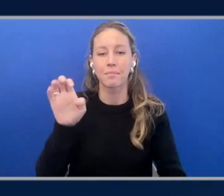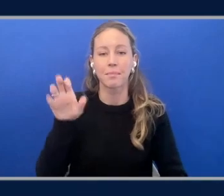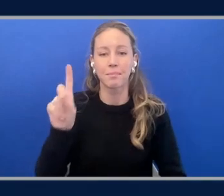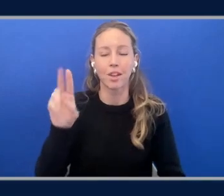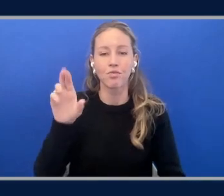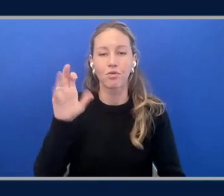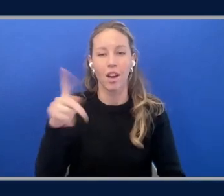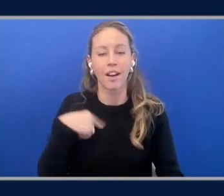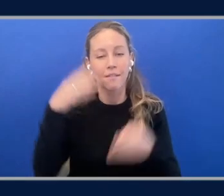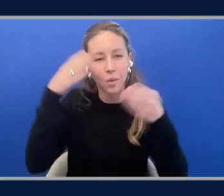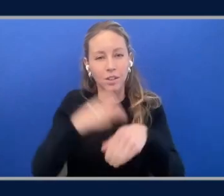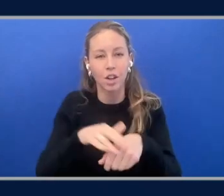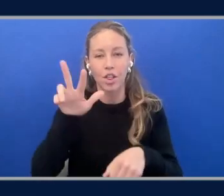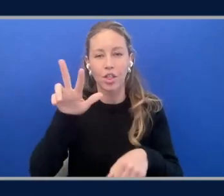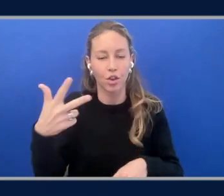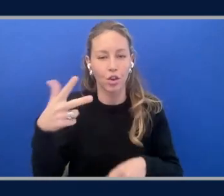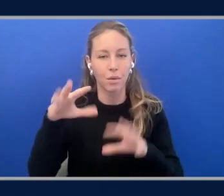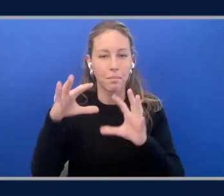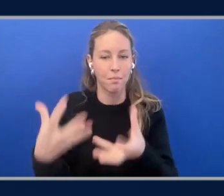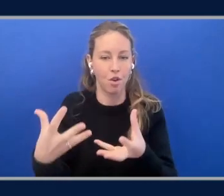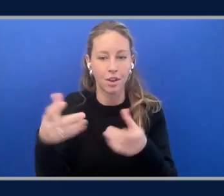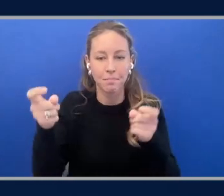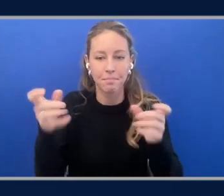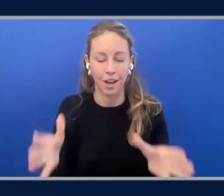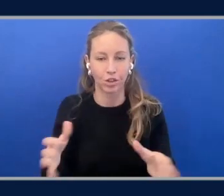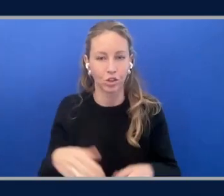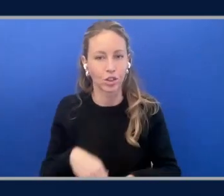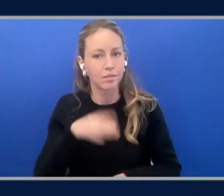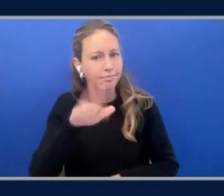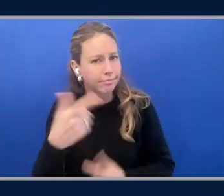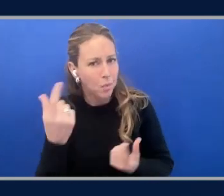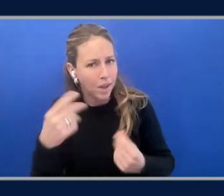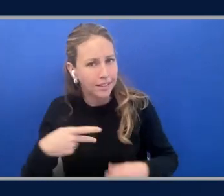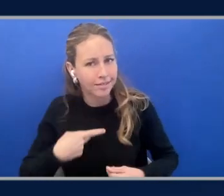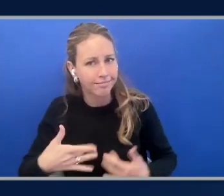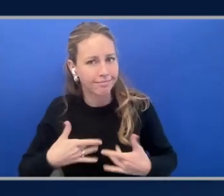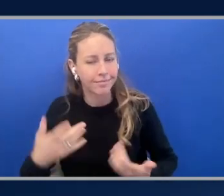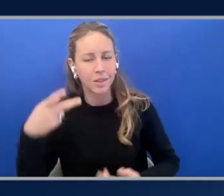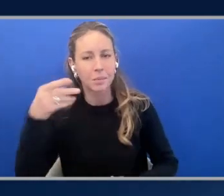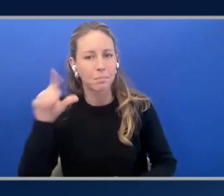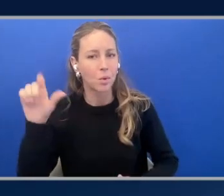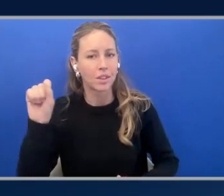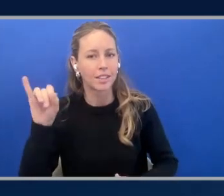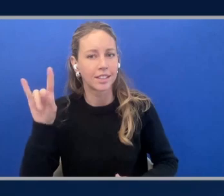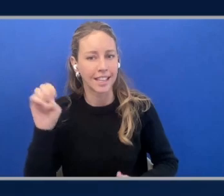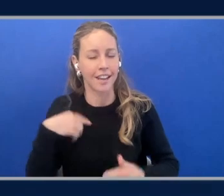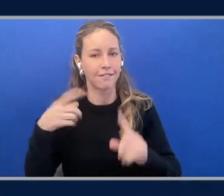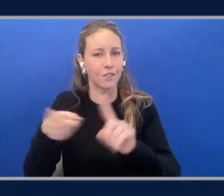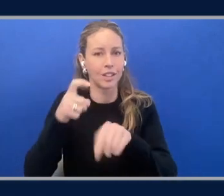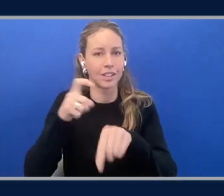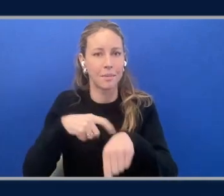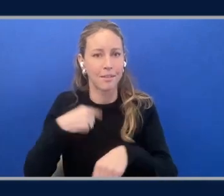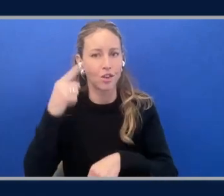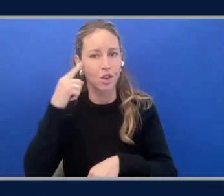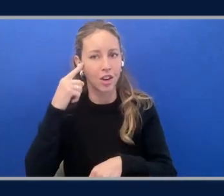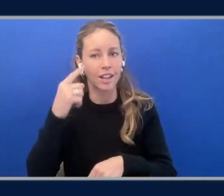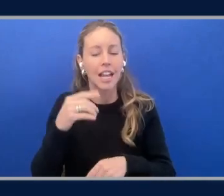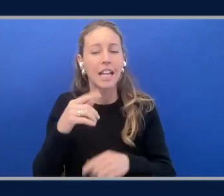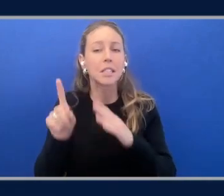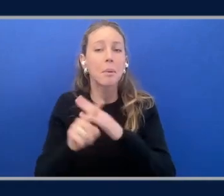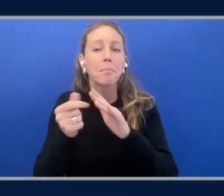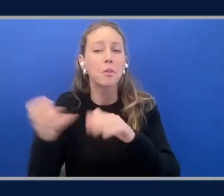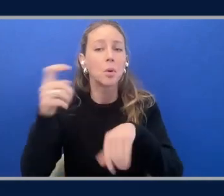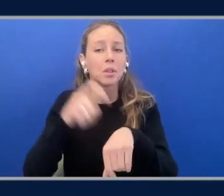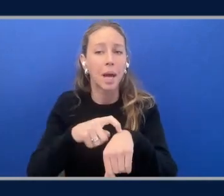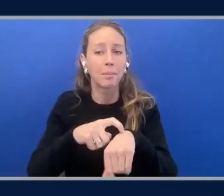What is Poolside? You just said Poolside. We're the first time we're hearing that. You know, it's coming up on wintertime, so a lot of us are not sitting